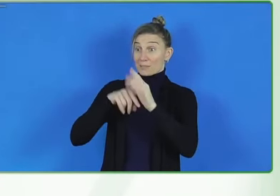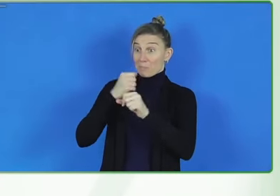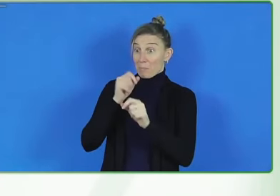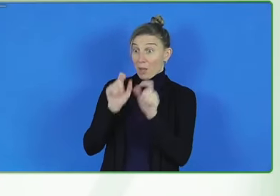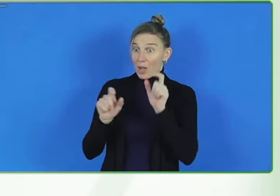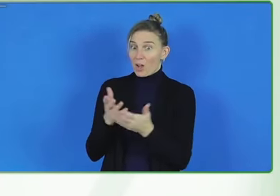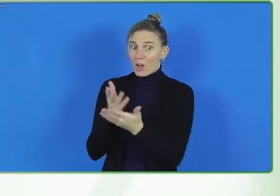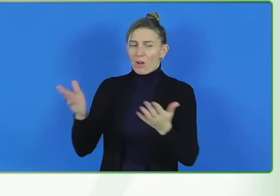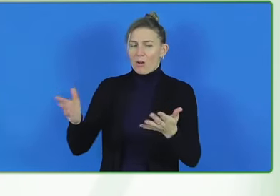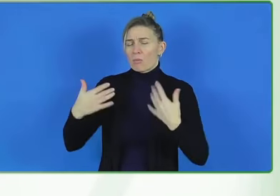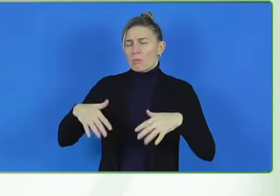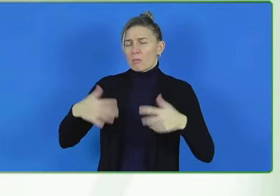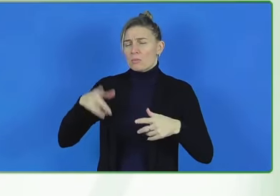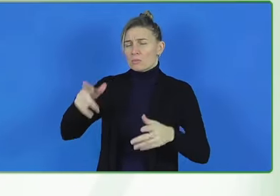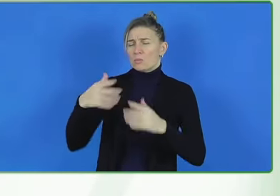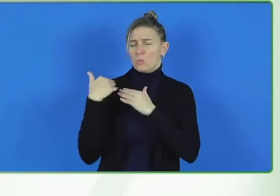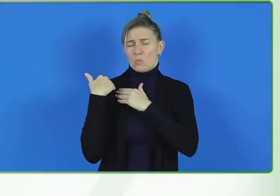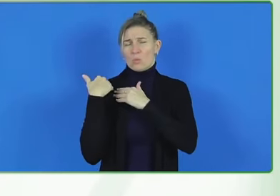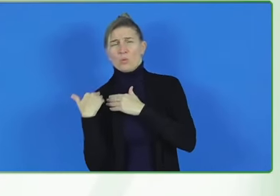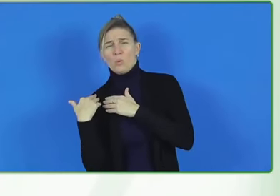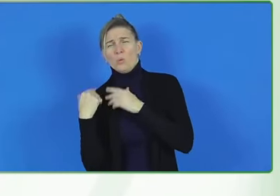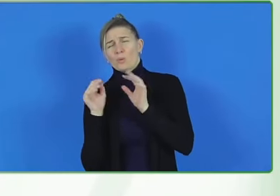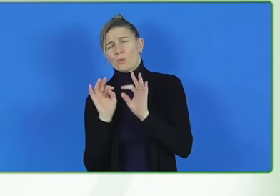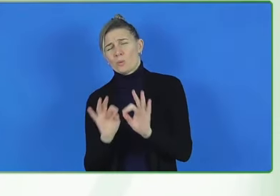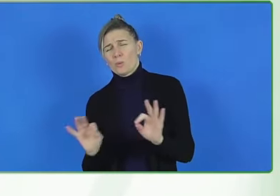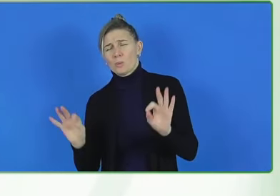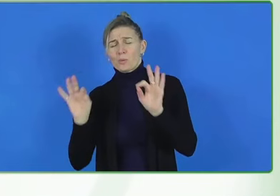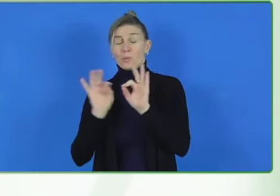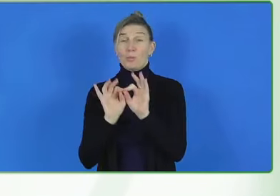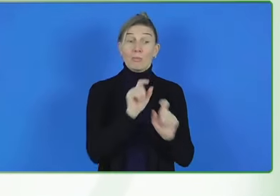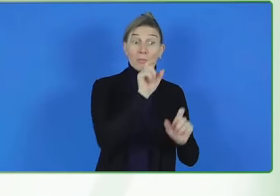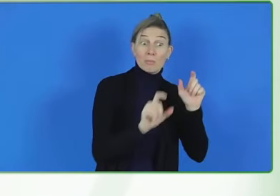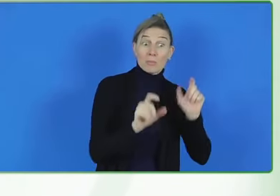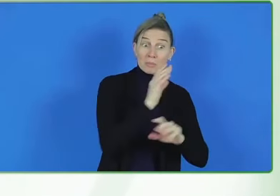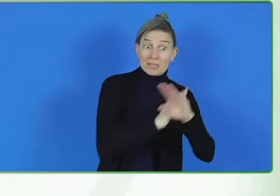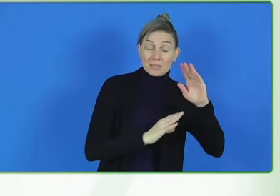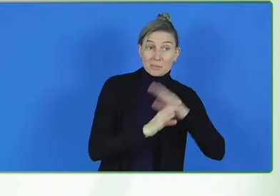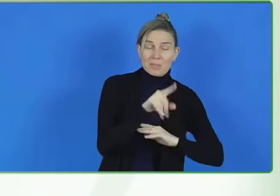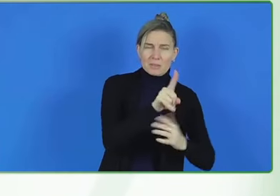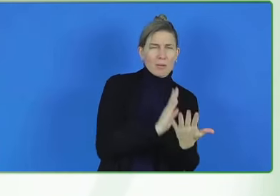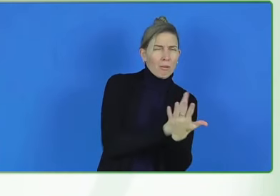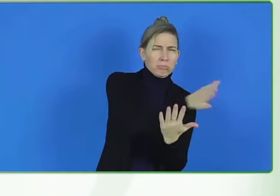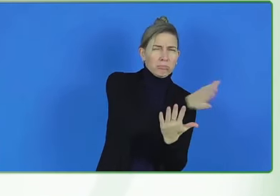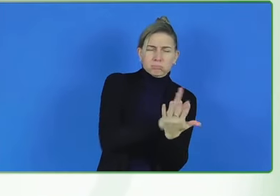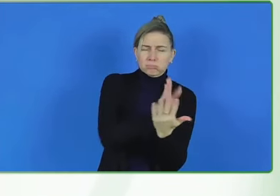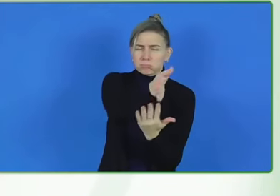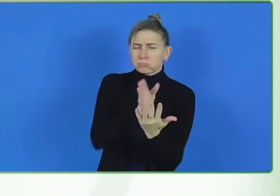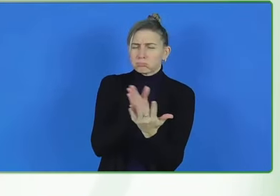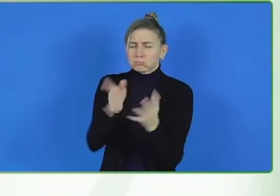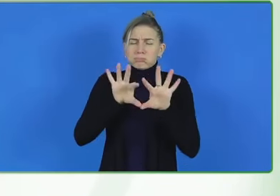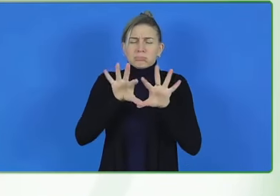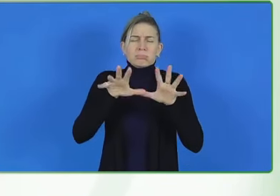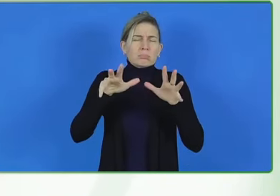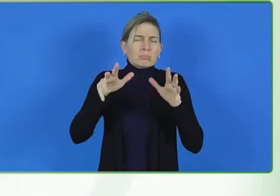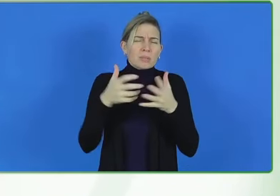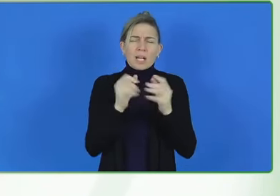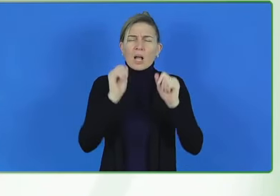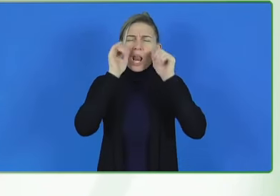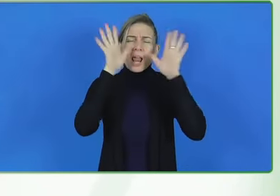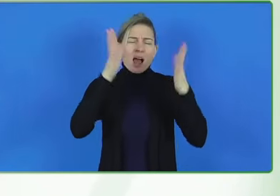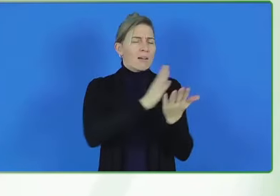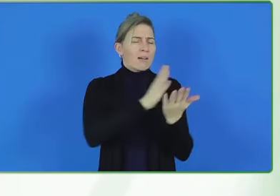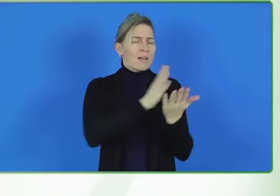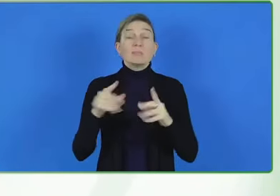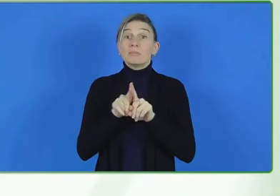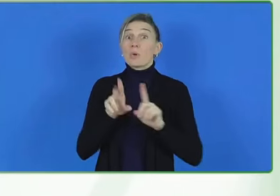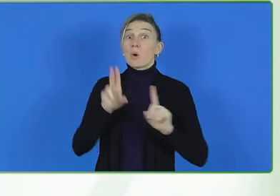effective participation of persons with disabilities in all spheres of society. And the United Nations itself has made a call for UN